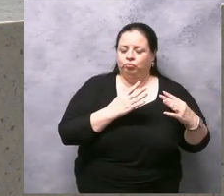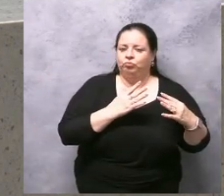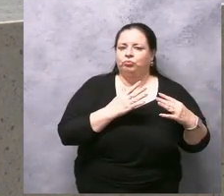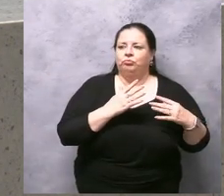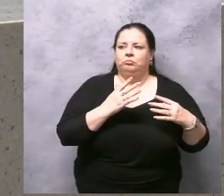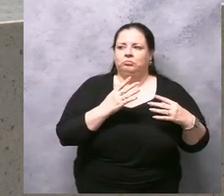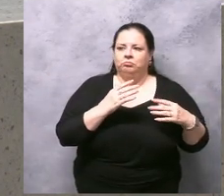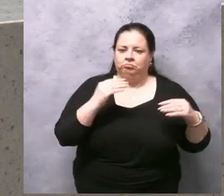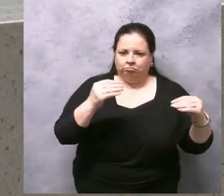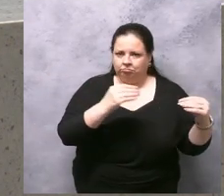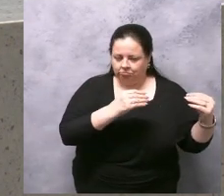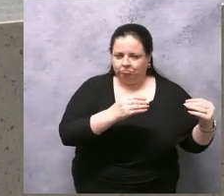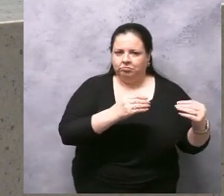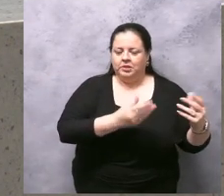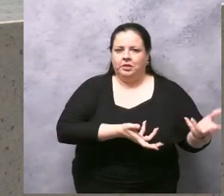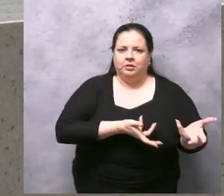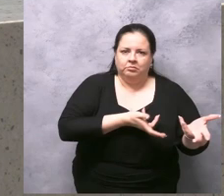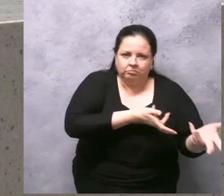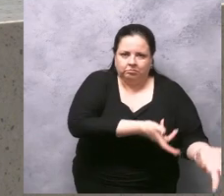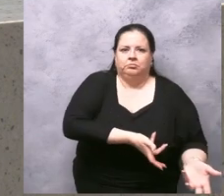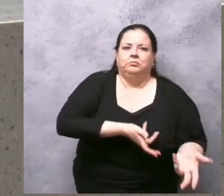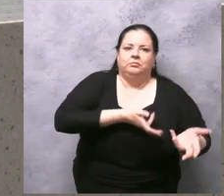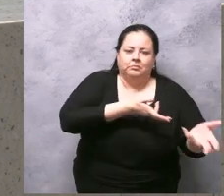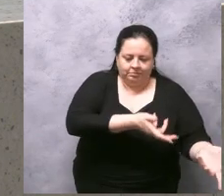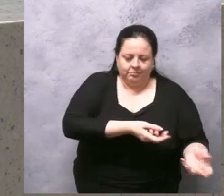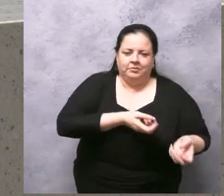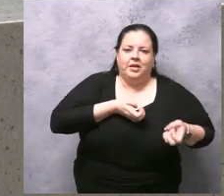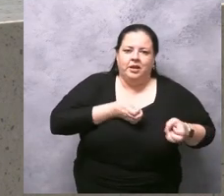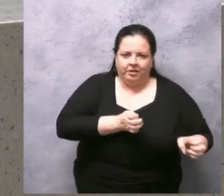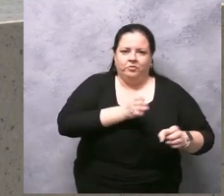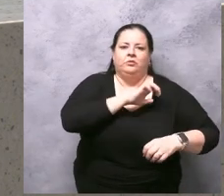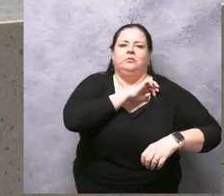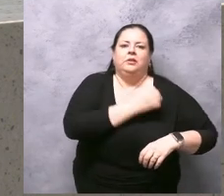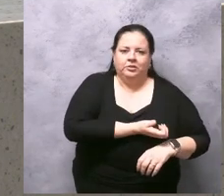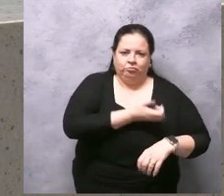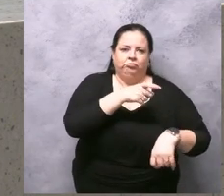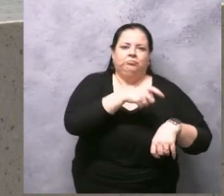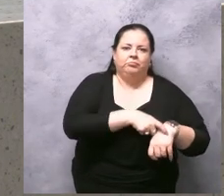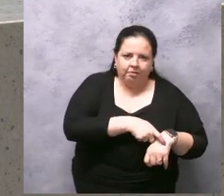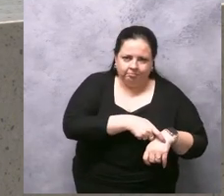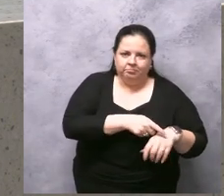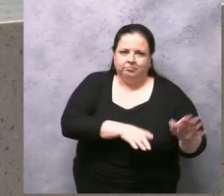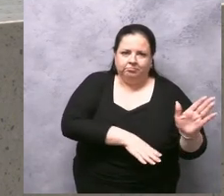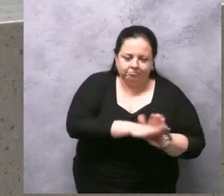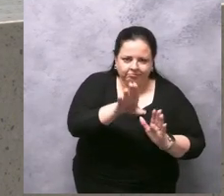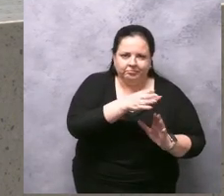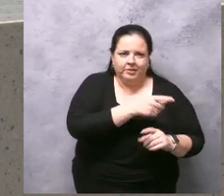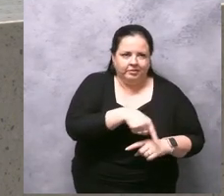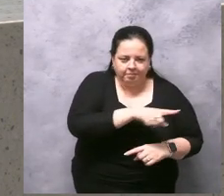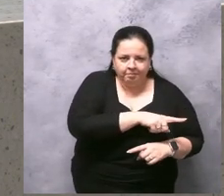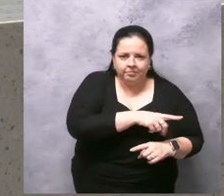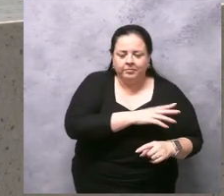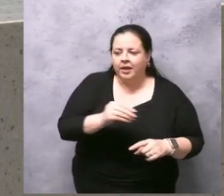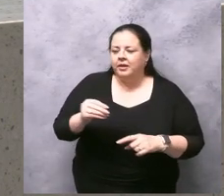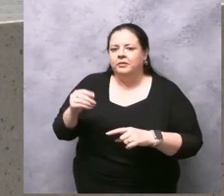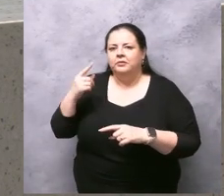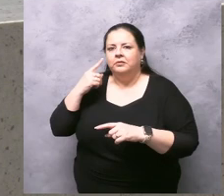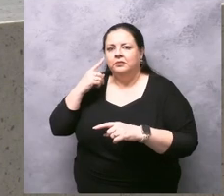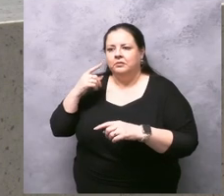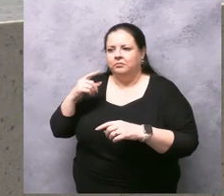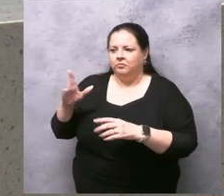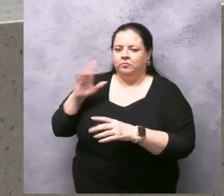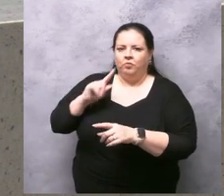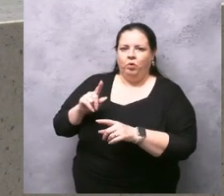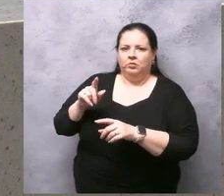These folks pour their time, energy, and effort into developing these, you know, for baseball young men and for the